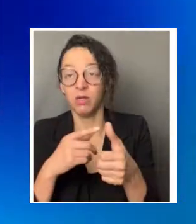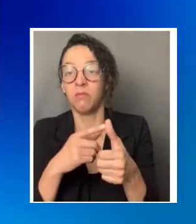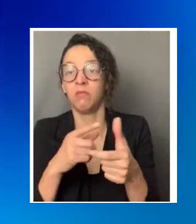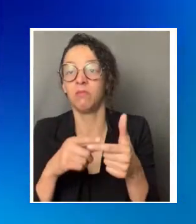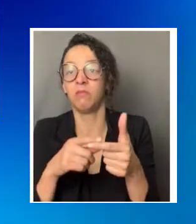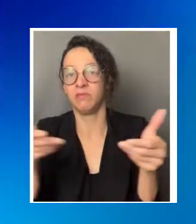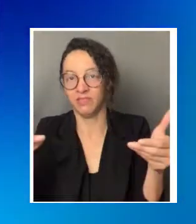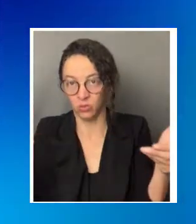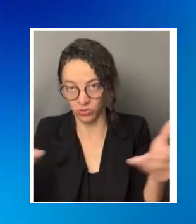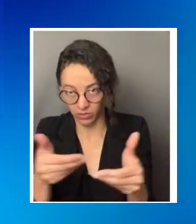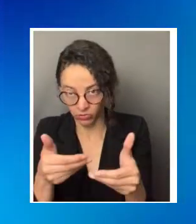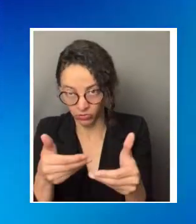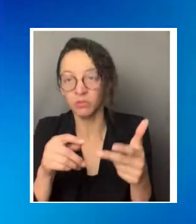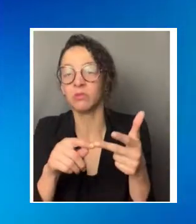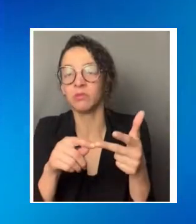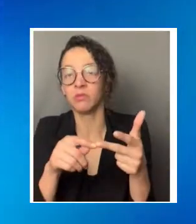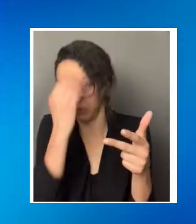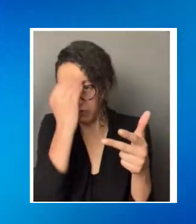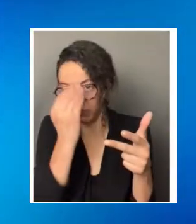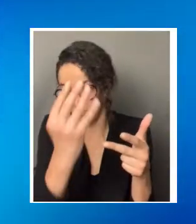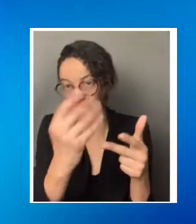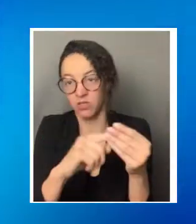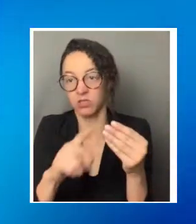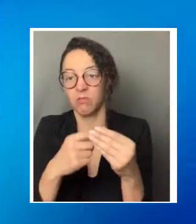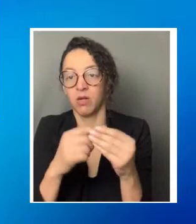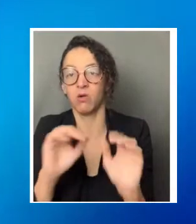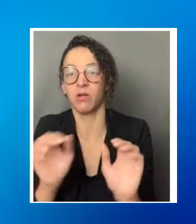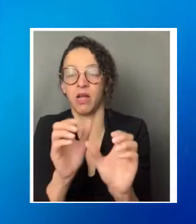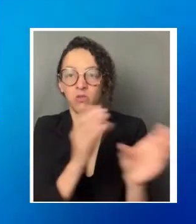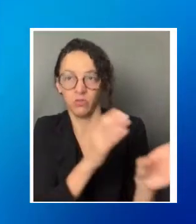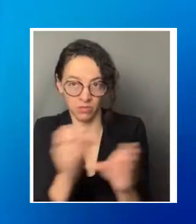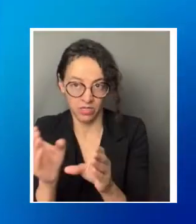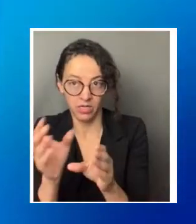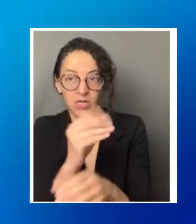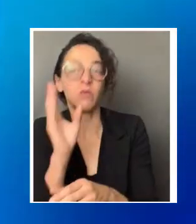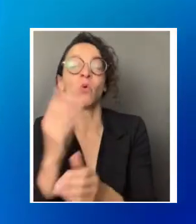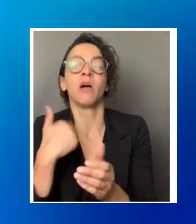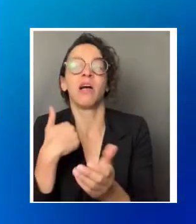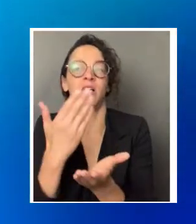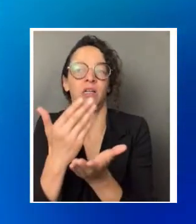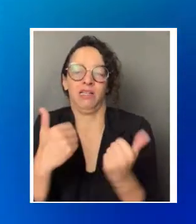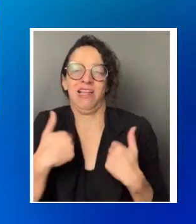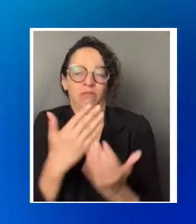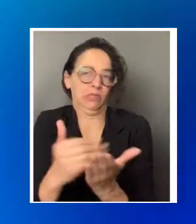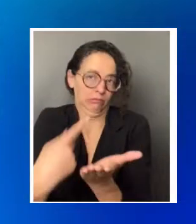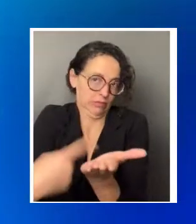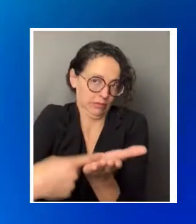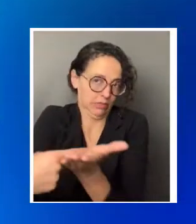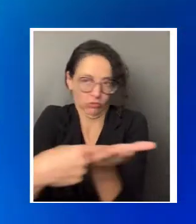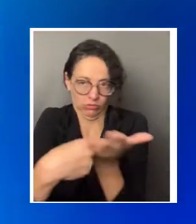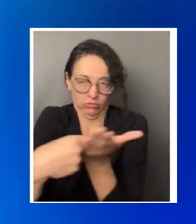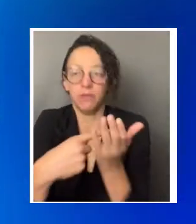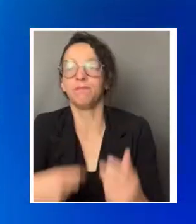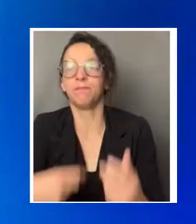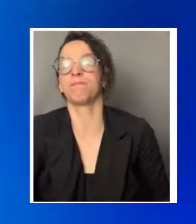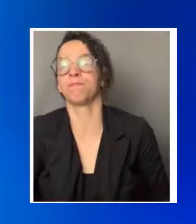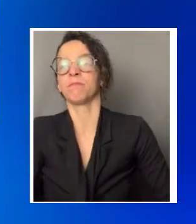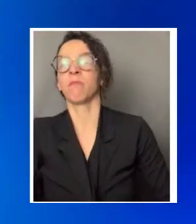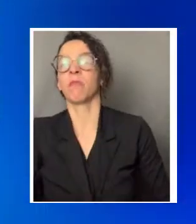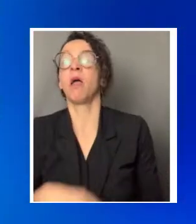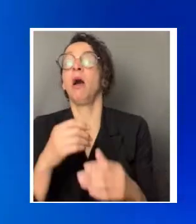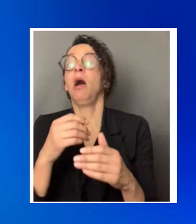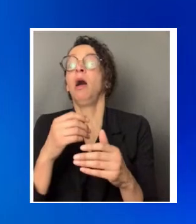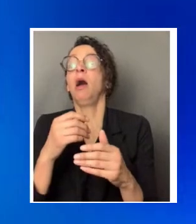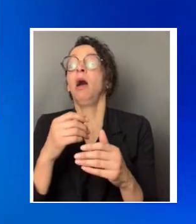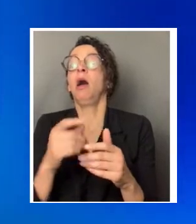action plan, and we'll have some discussion, followed by next steps, and a request to fill out